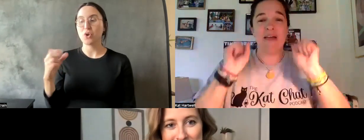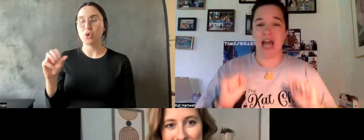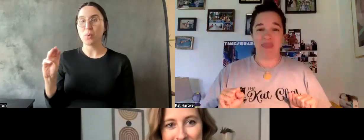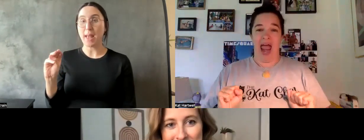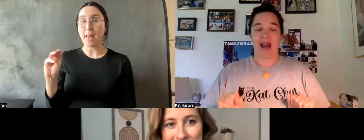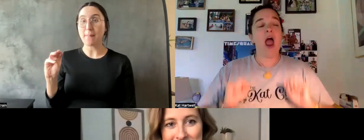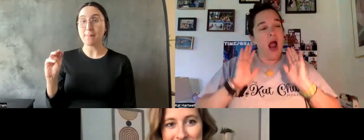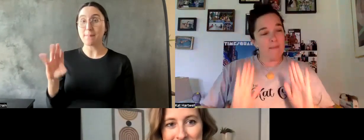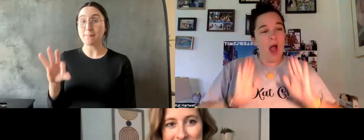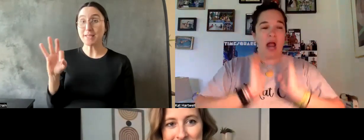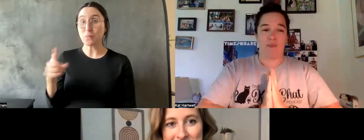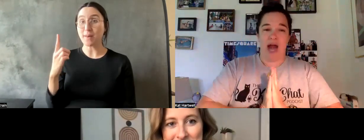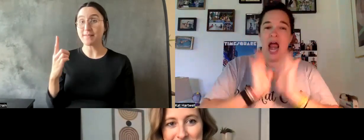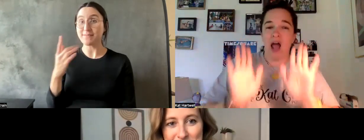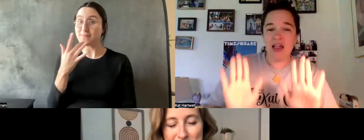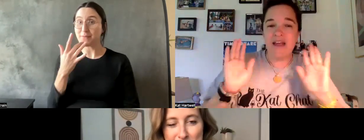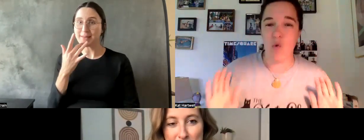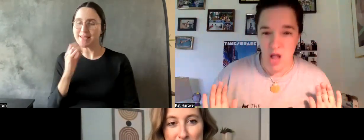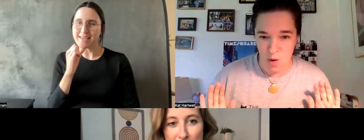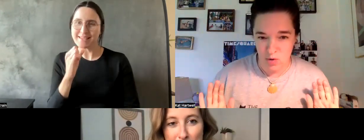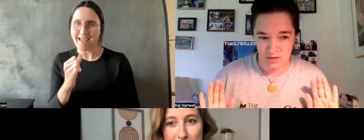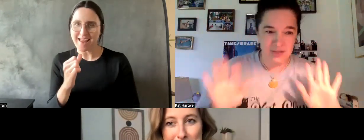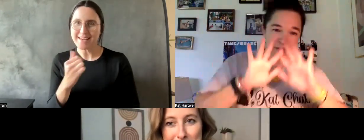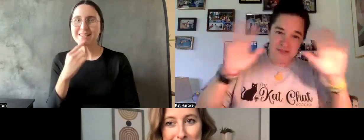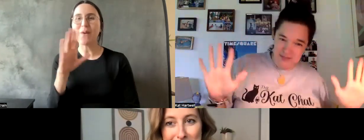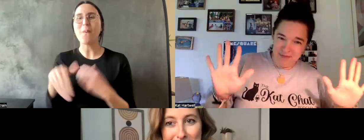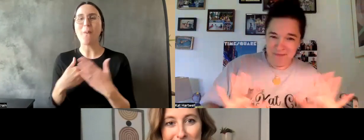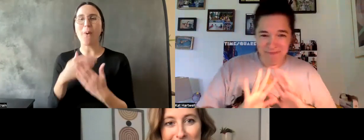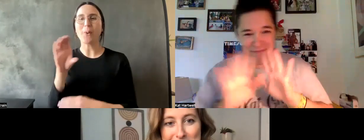favorite. Just leave it at that. I'm like, okay, Brand, I'll leave you alone.